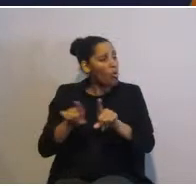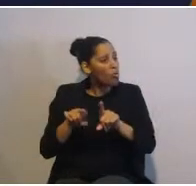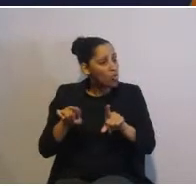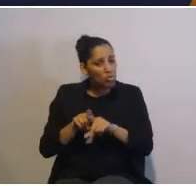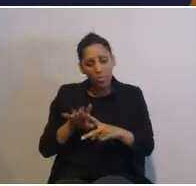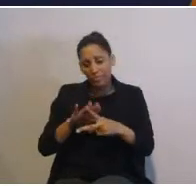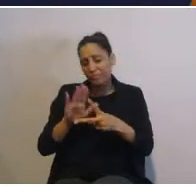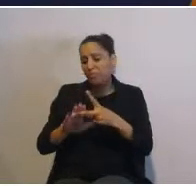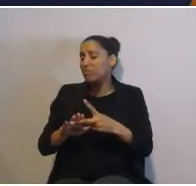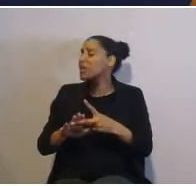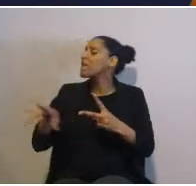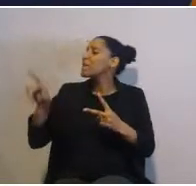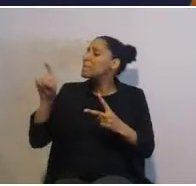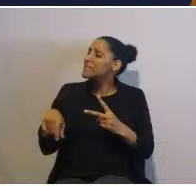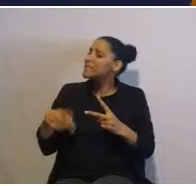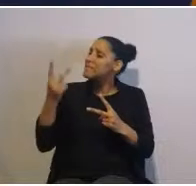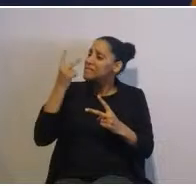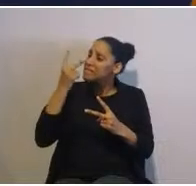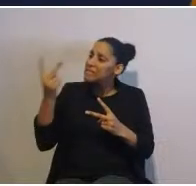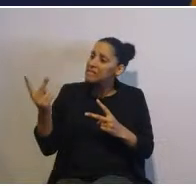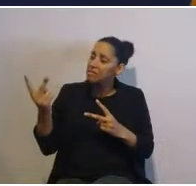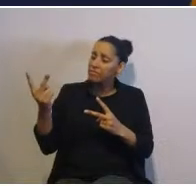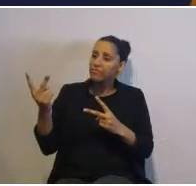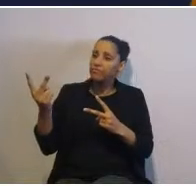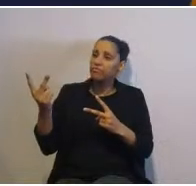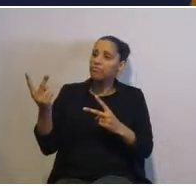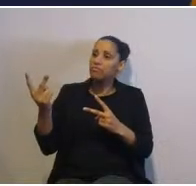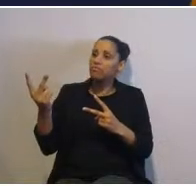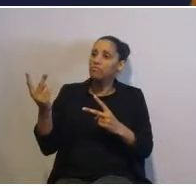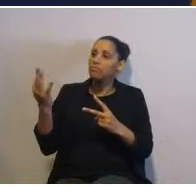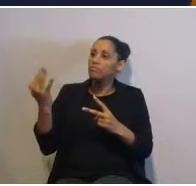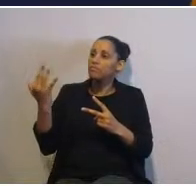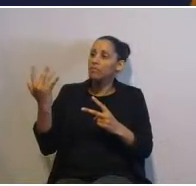also see the